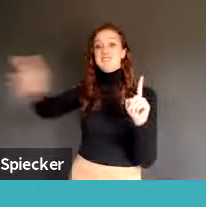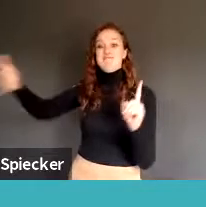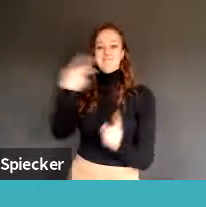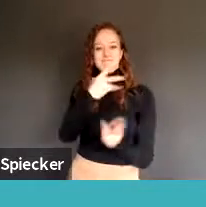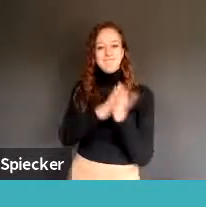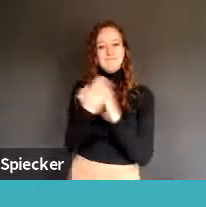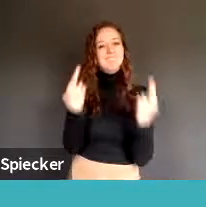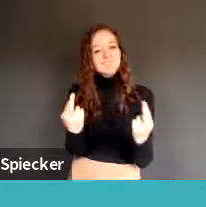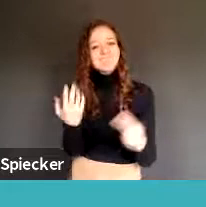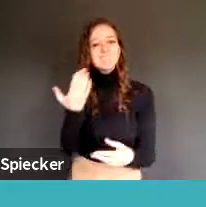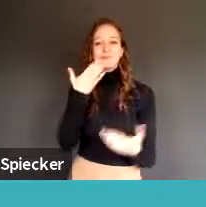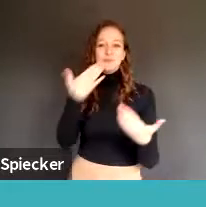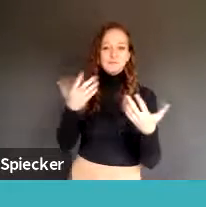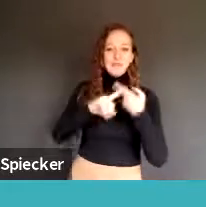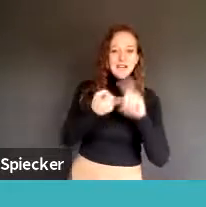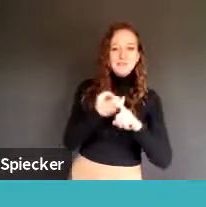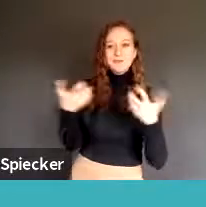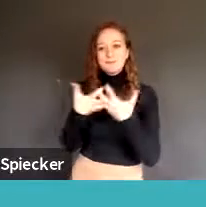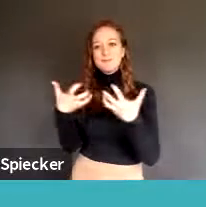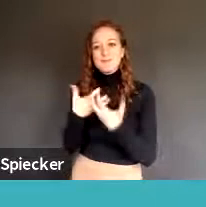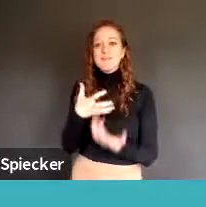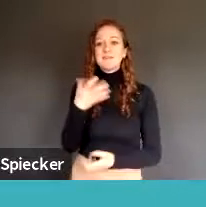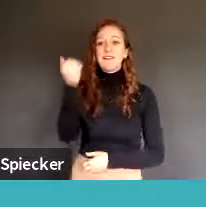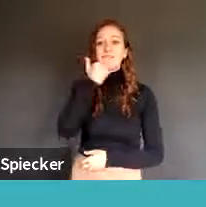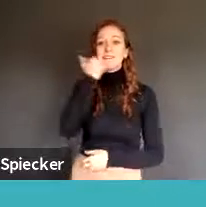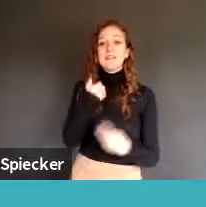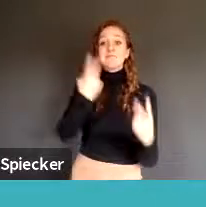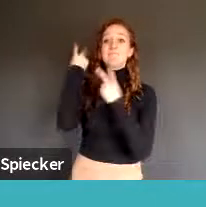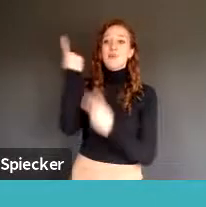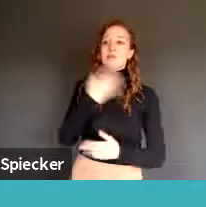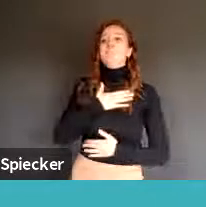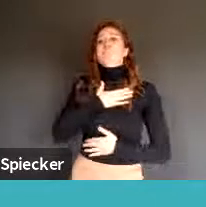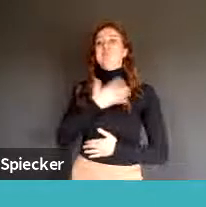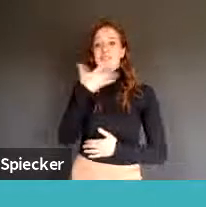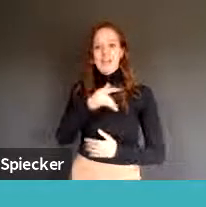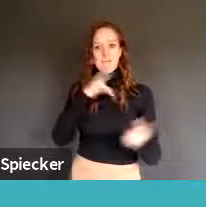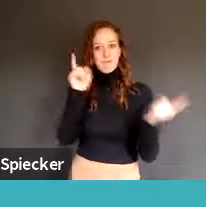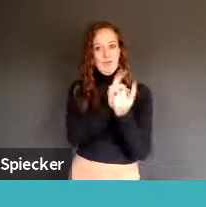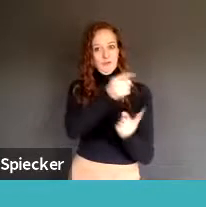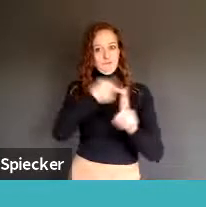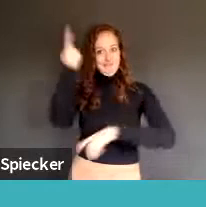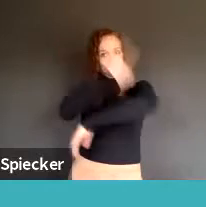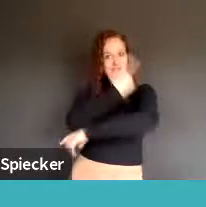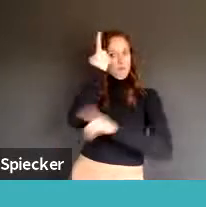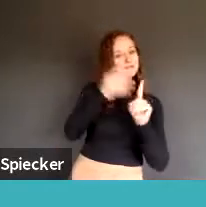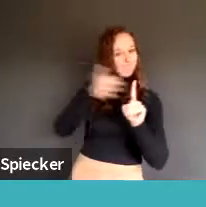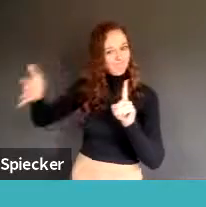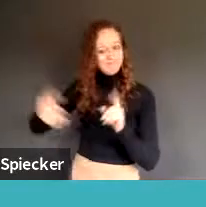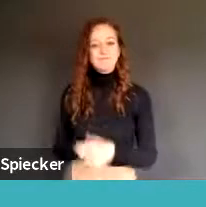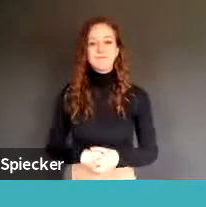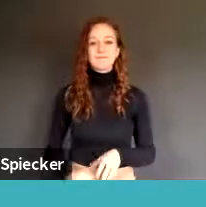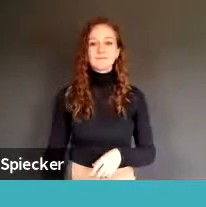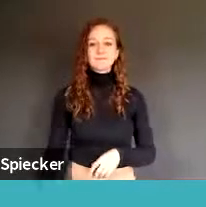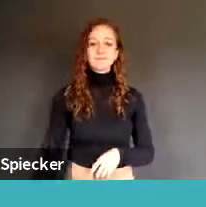anyone. During the interview, I met Sanghwa by chance. And from that moment on, we became really close friends and